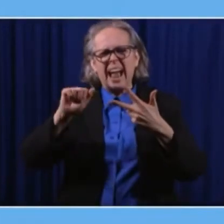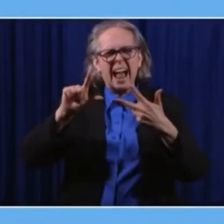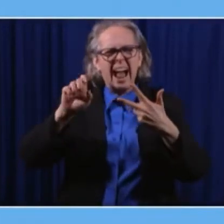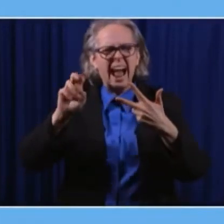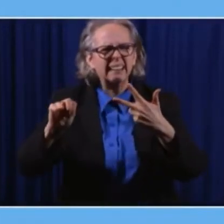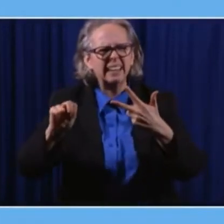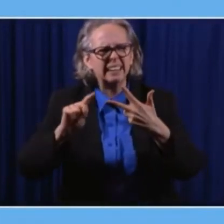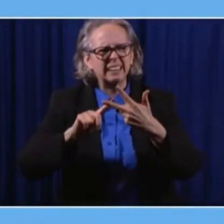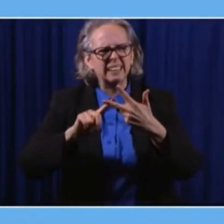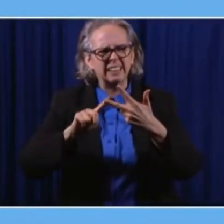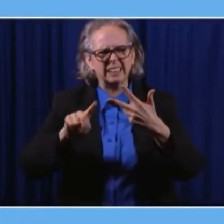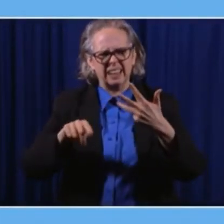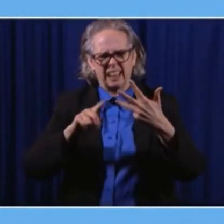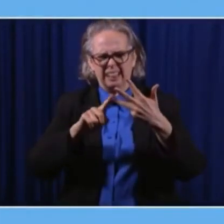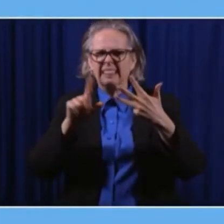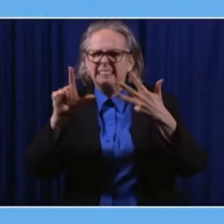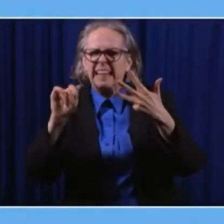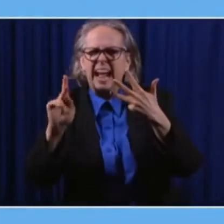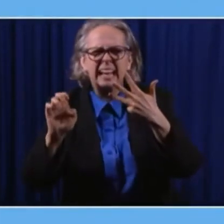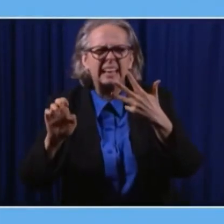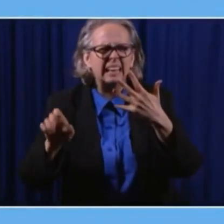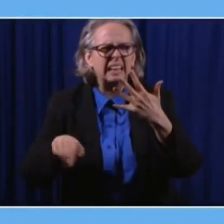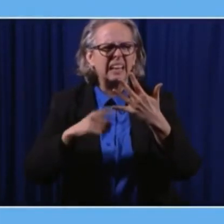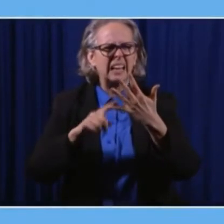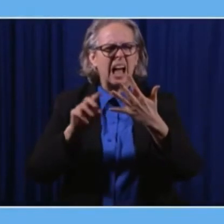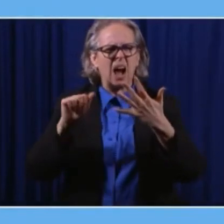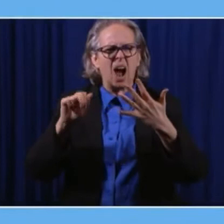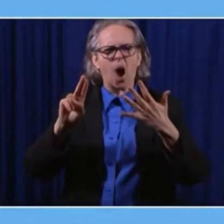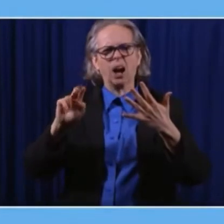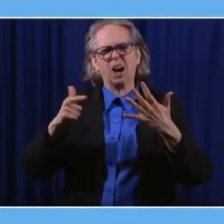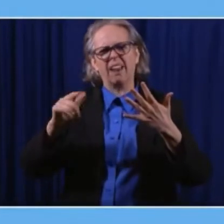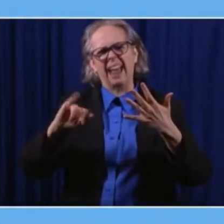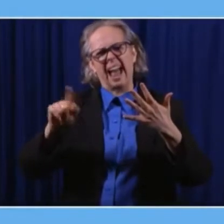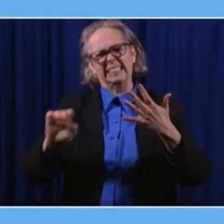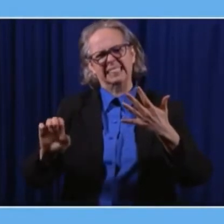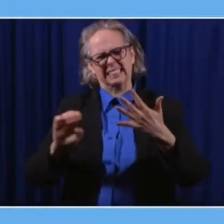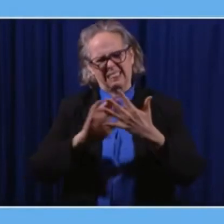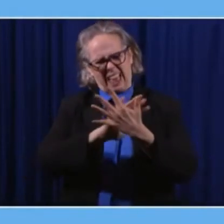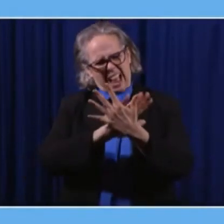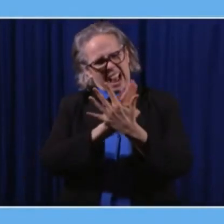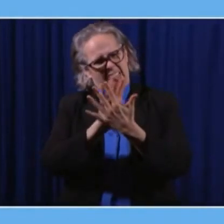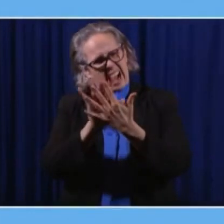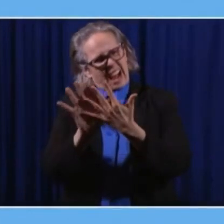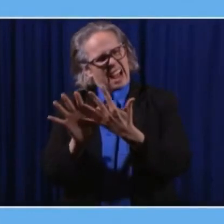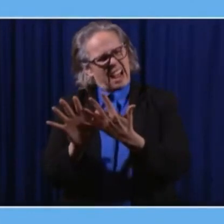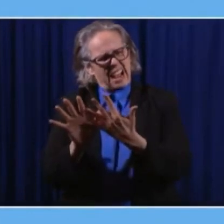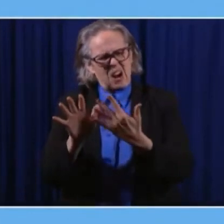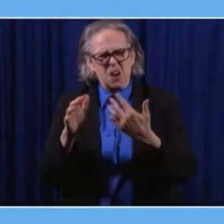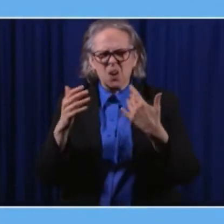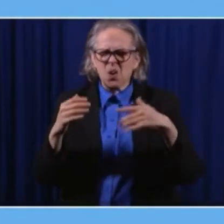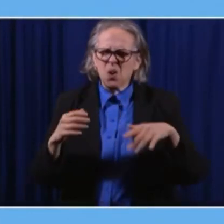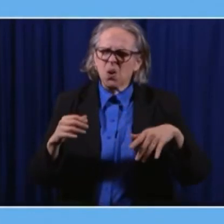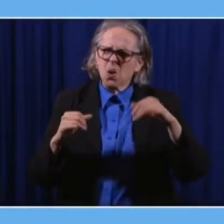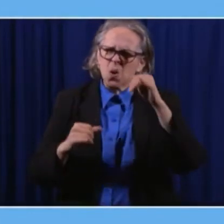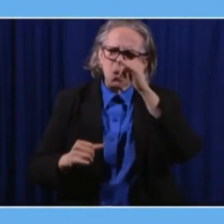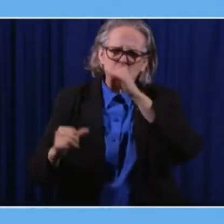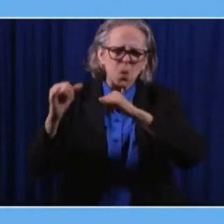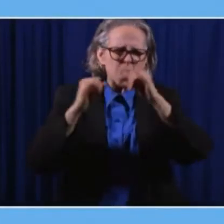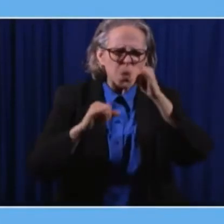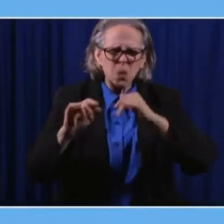these numbers are just shocking. It means that 1 out of 100 people in the last 2 weeks